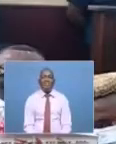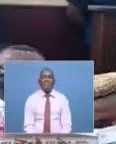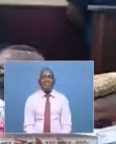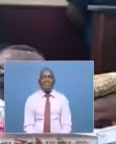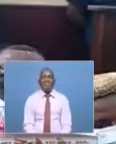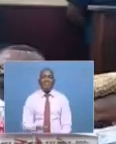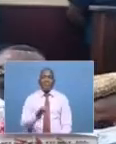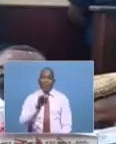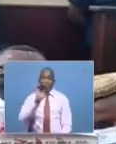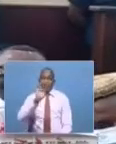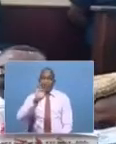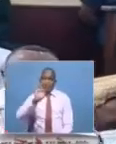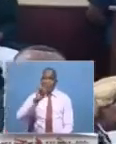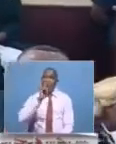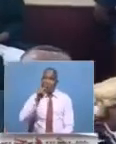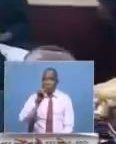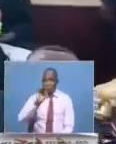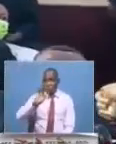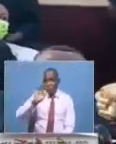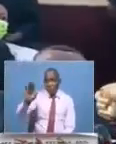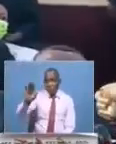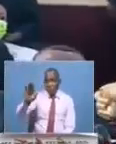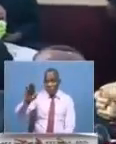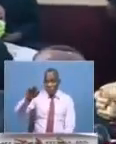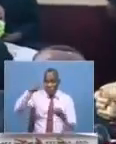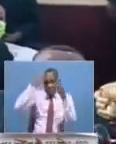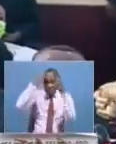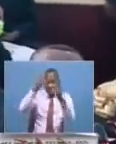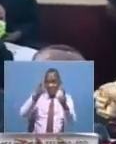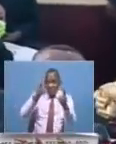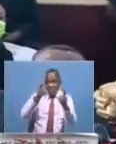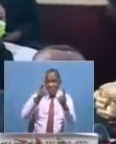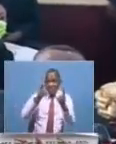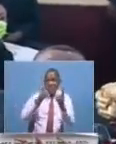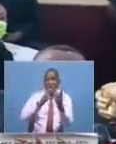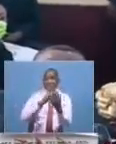in your ruling of the 11th of February,